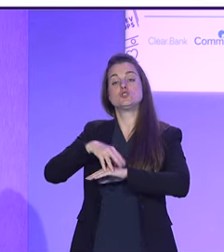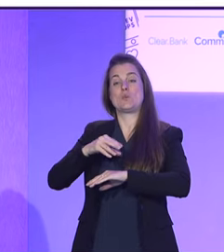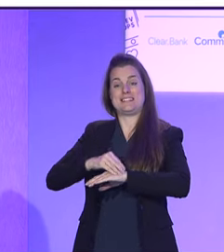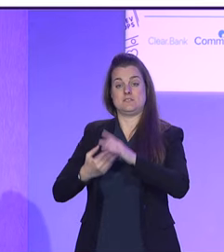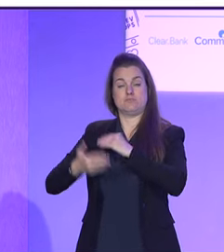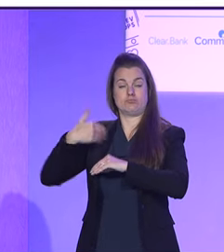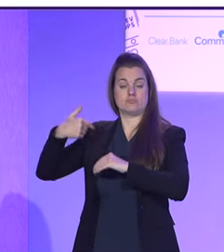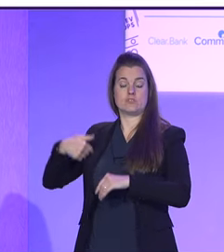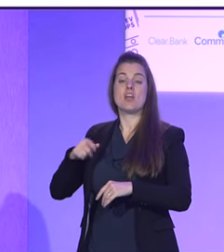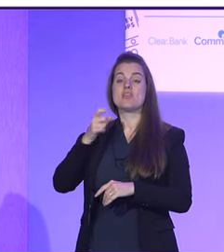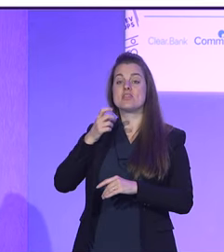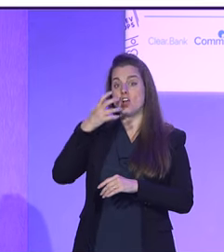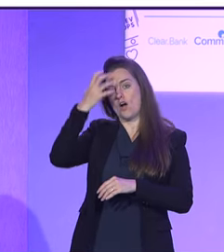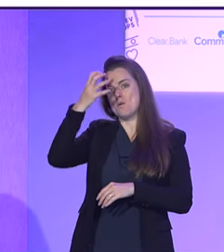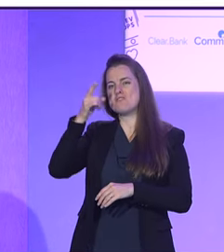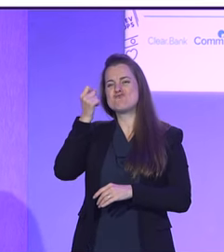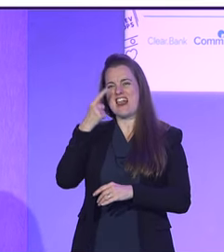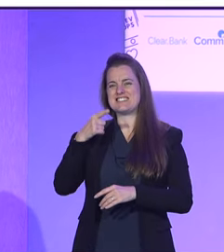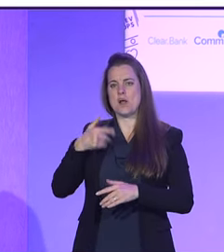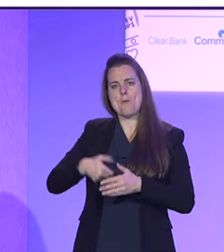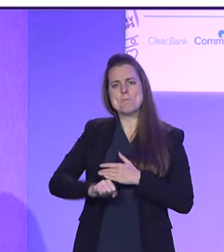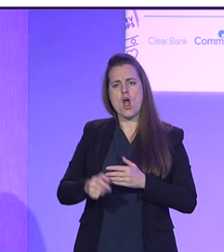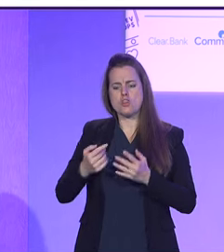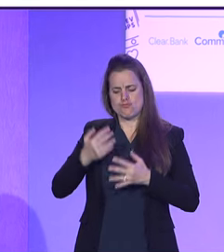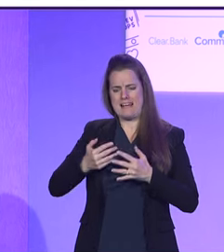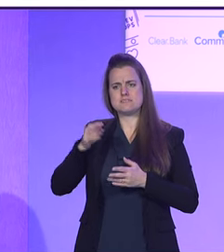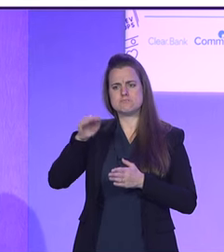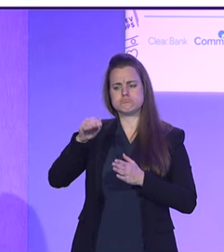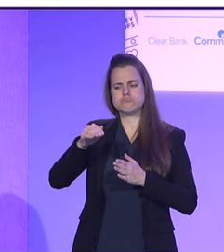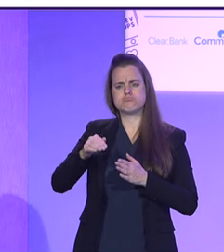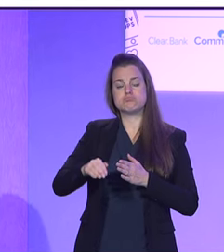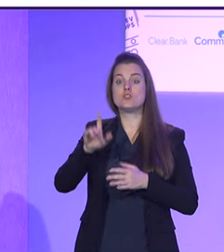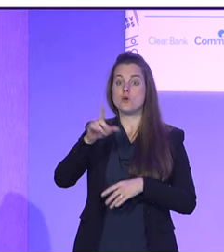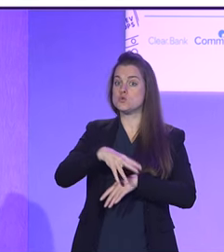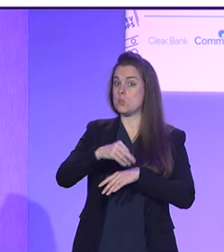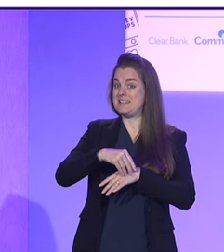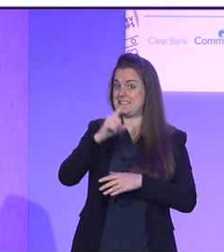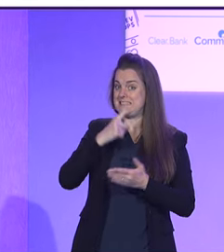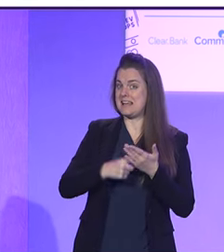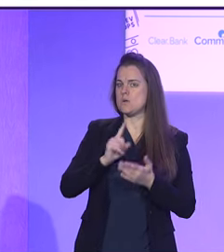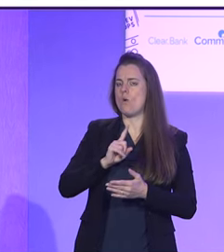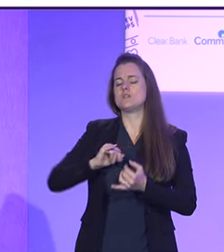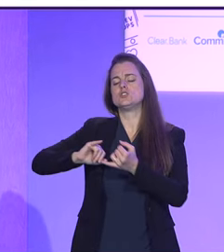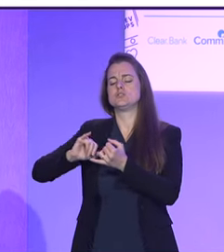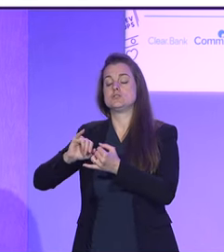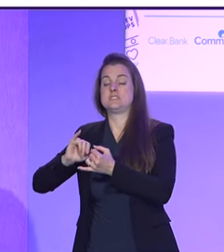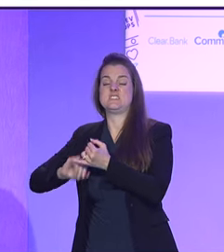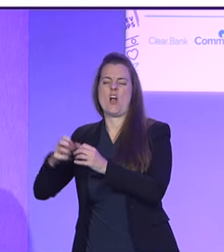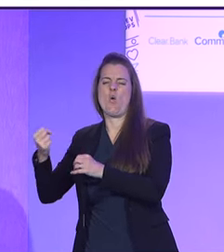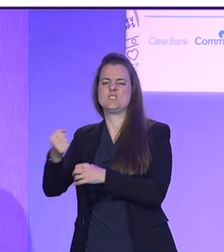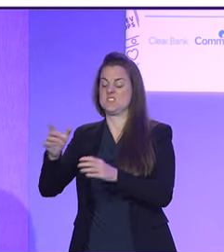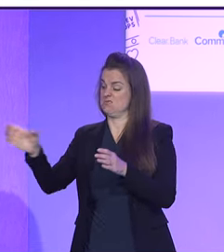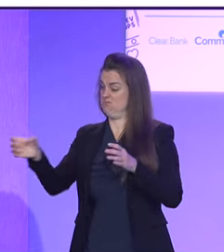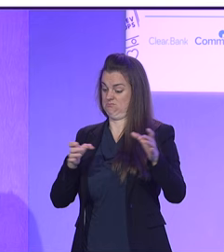also realized that they have a declining birth rate. So what they did was they got all the stakeholders together, and then they found